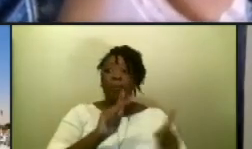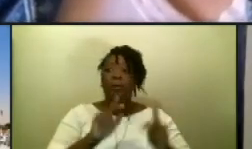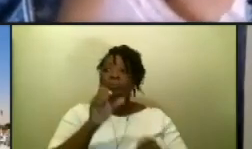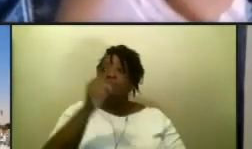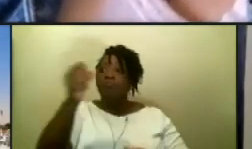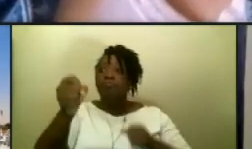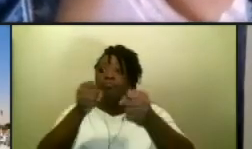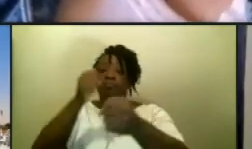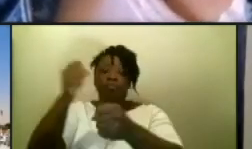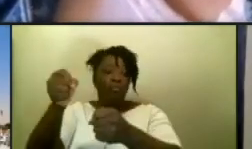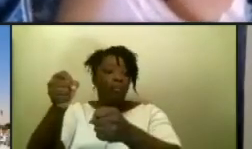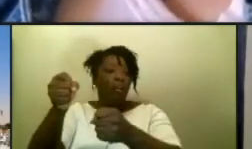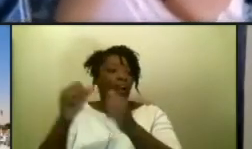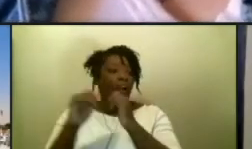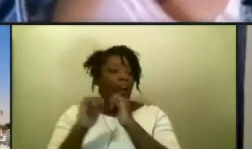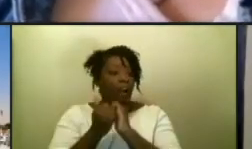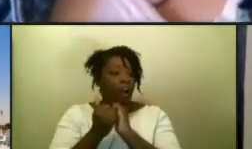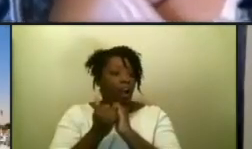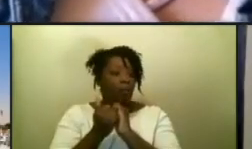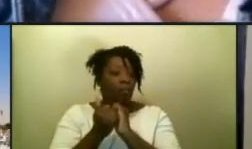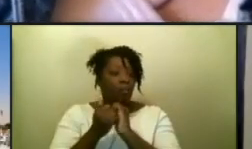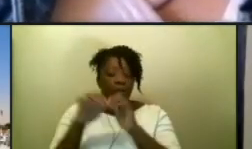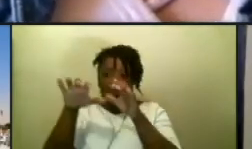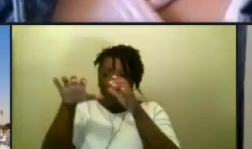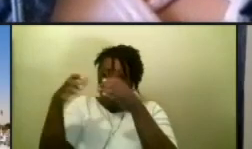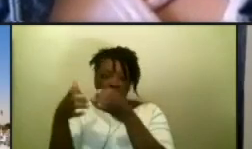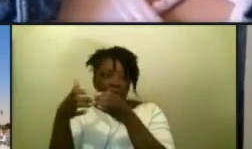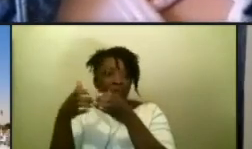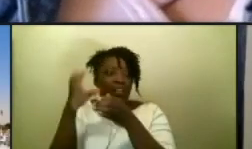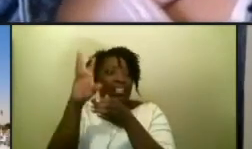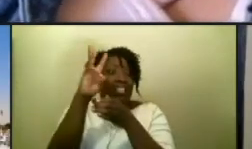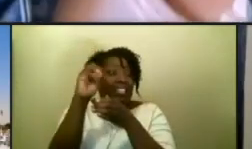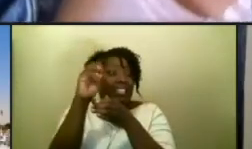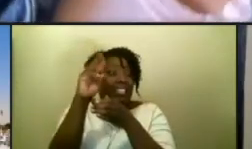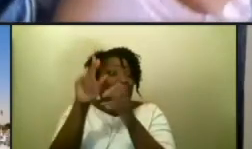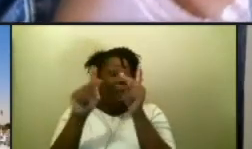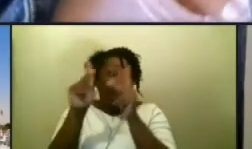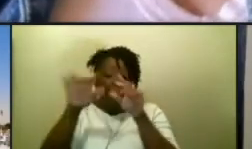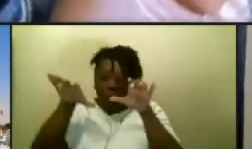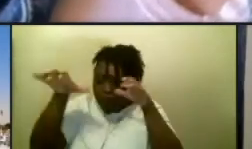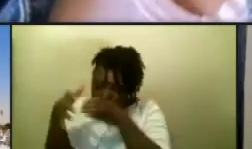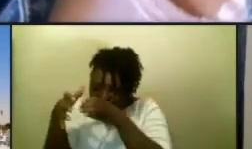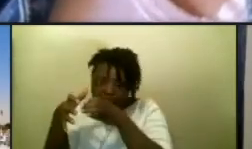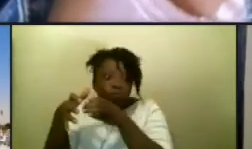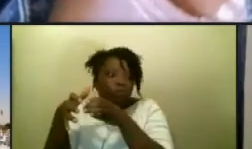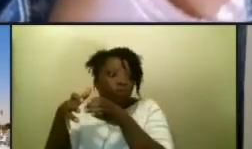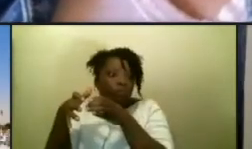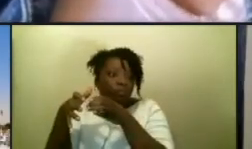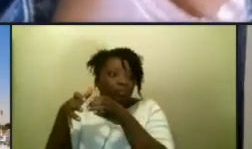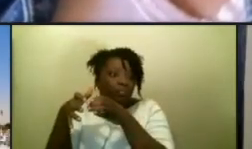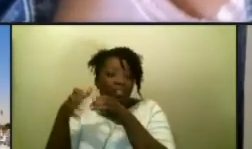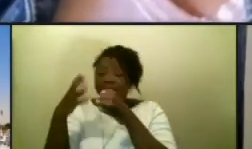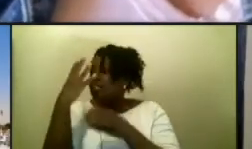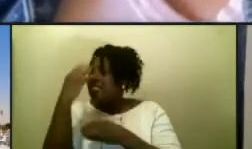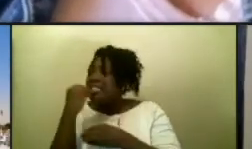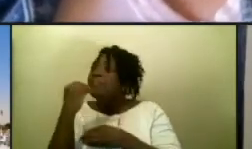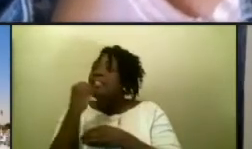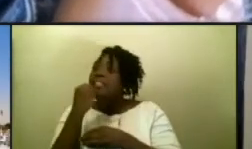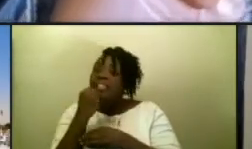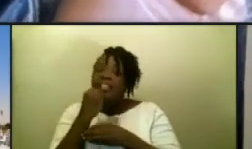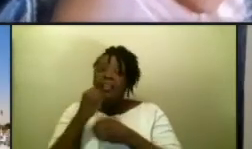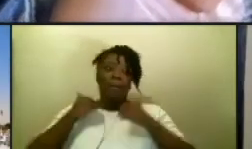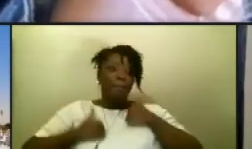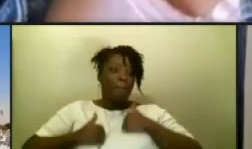pods containing groups of people of 60 or more who sleep, eat, bathe, and